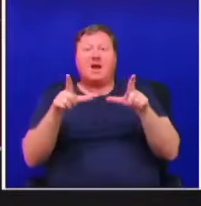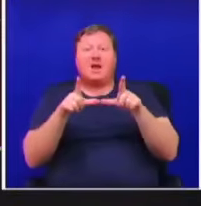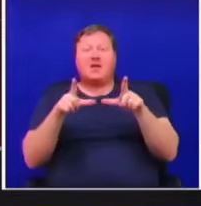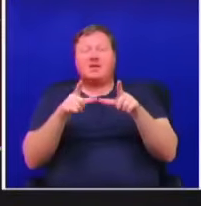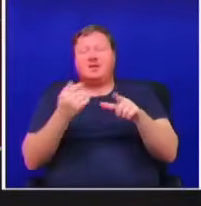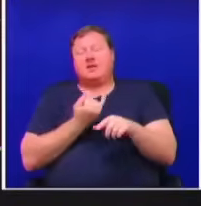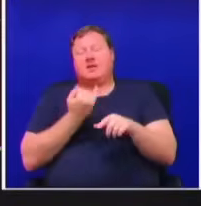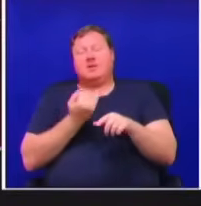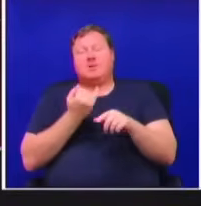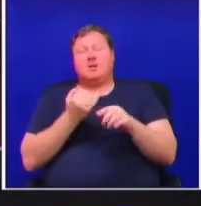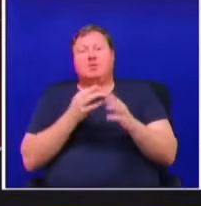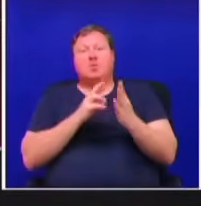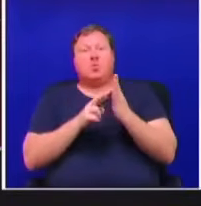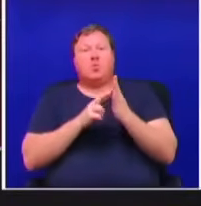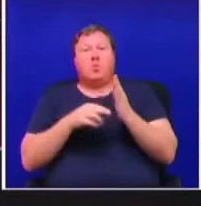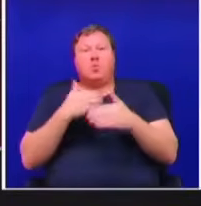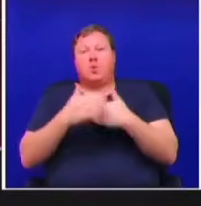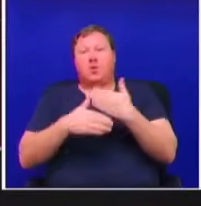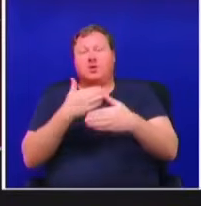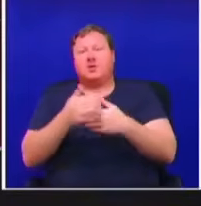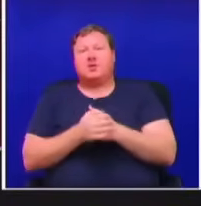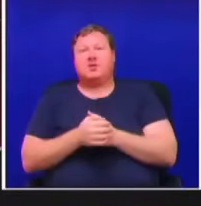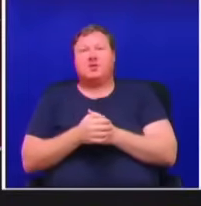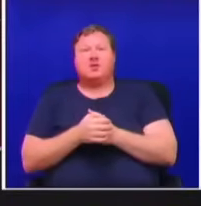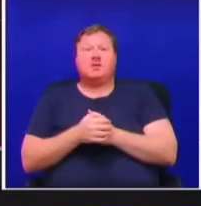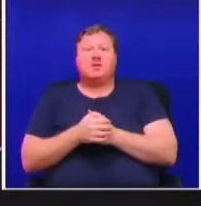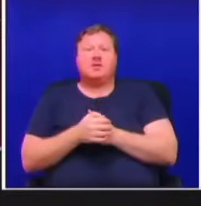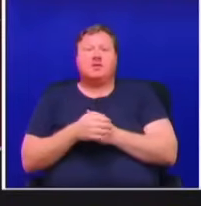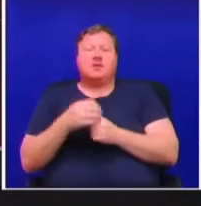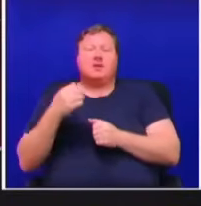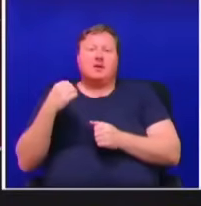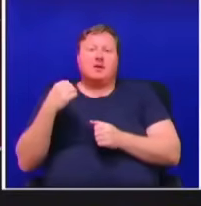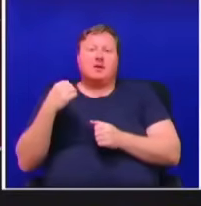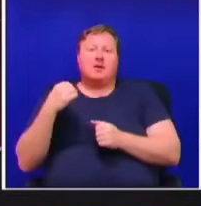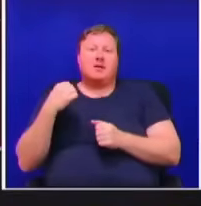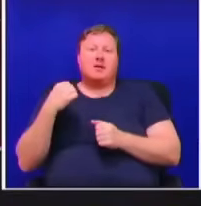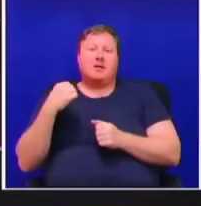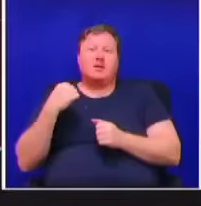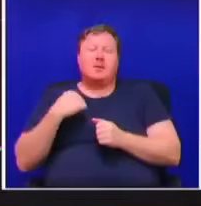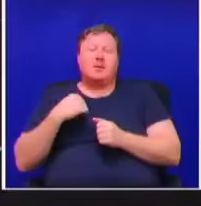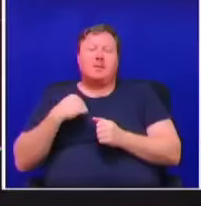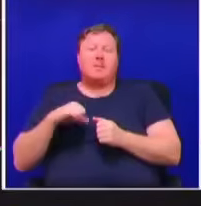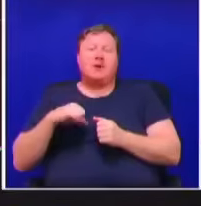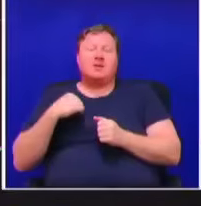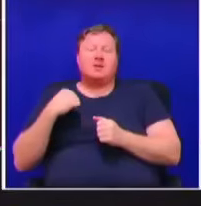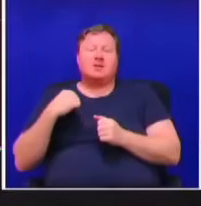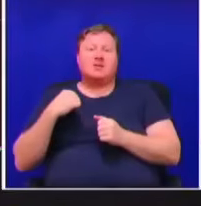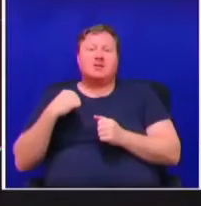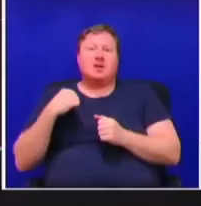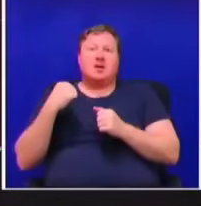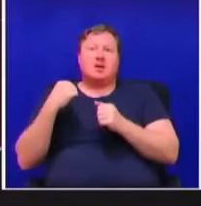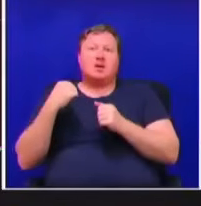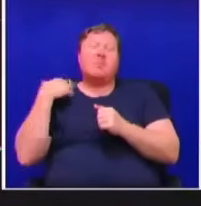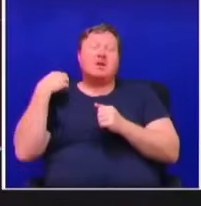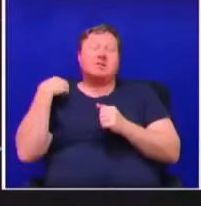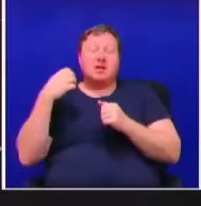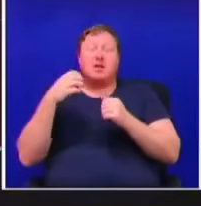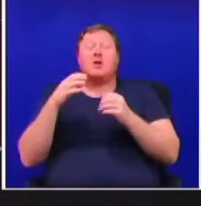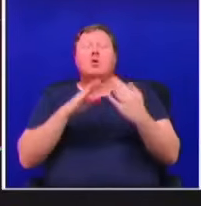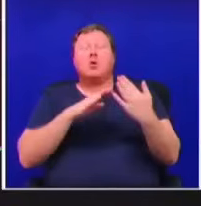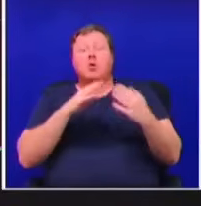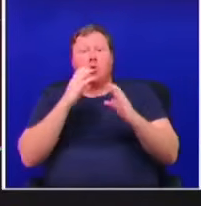regulatory process, the Minister of Communications and Digital Technologies, as the representative